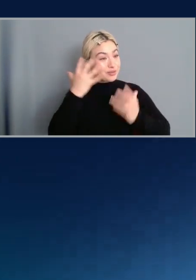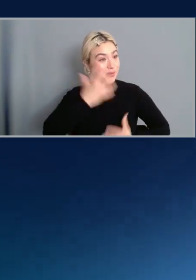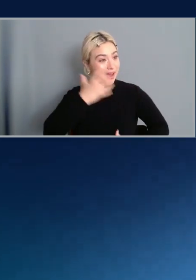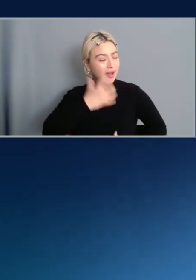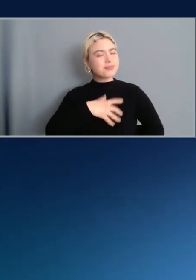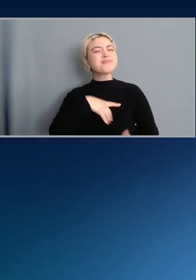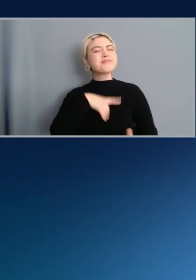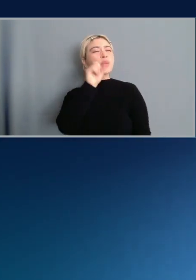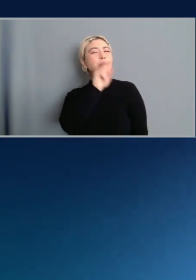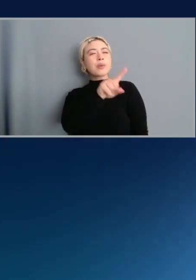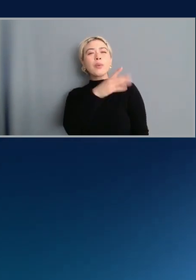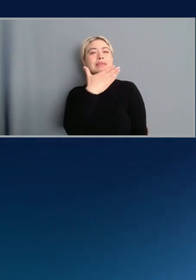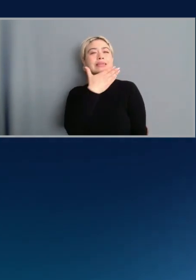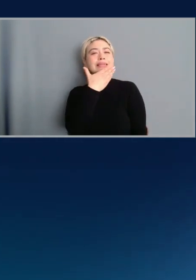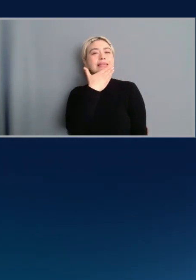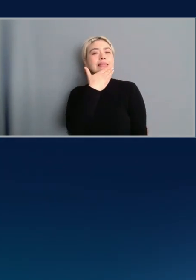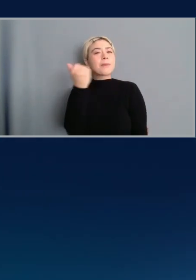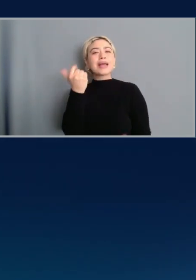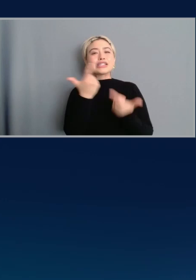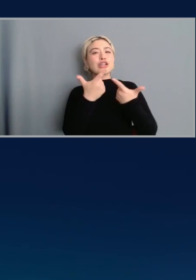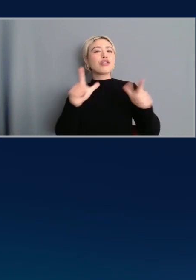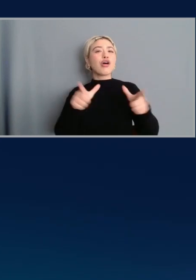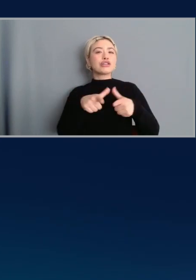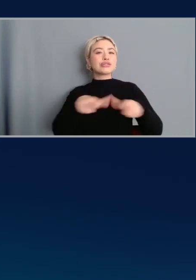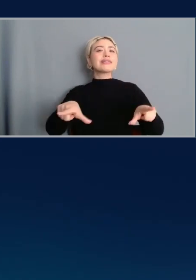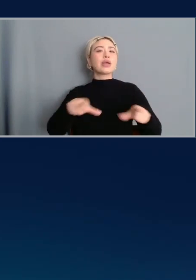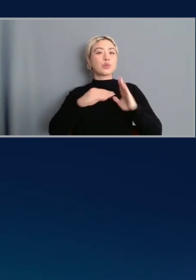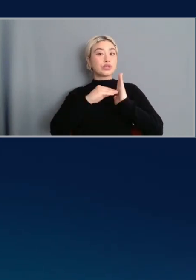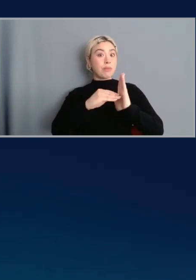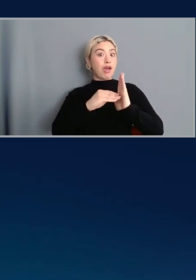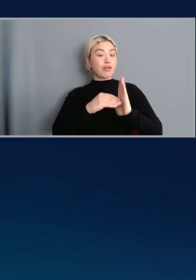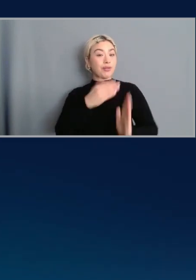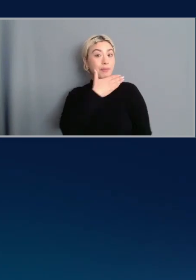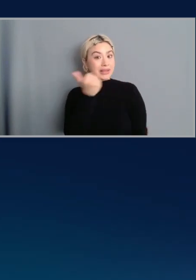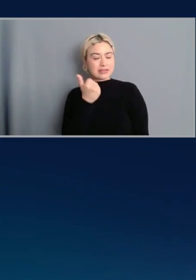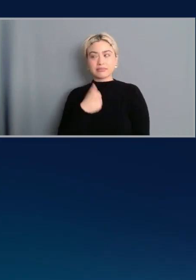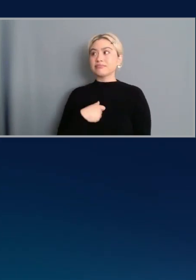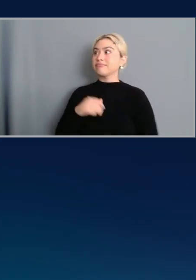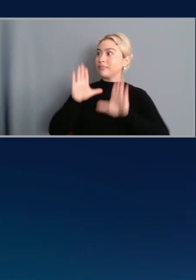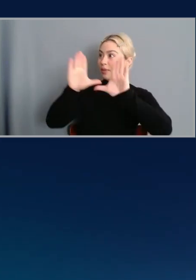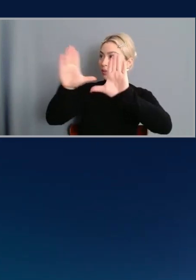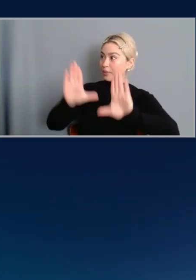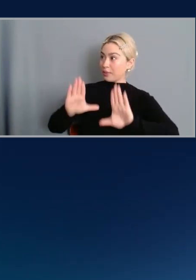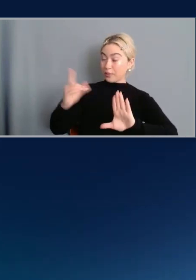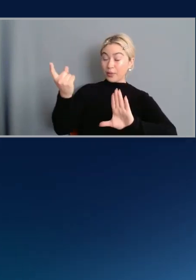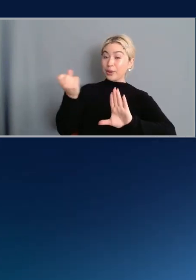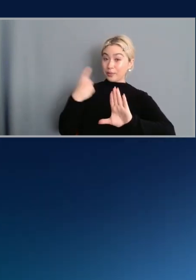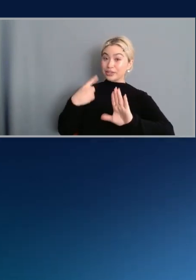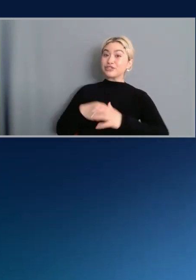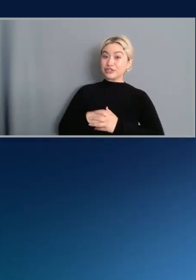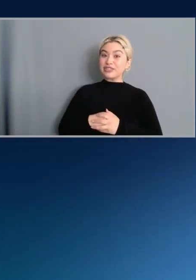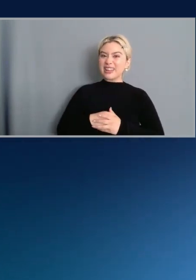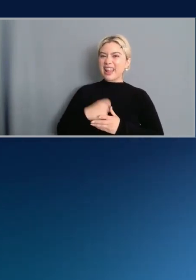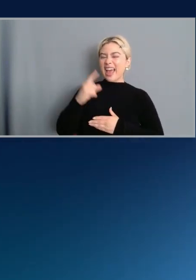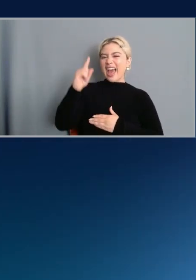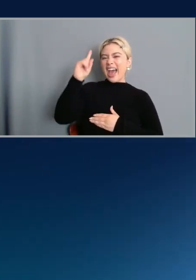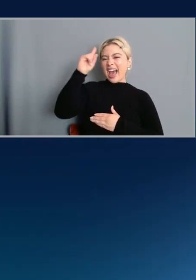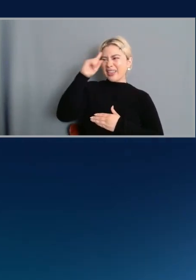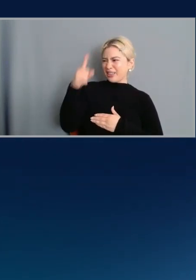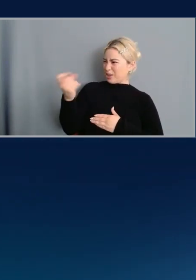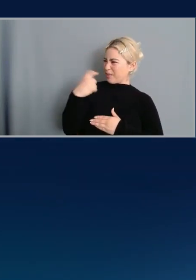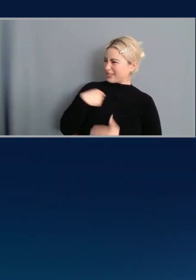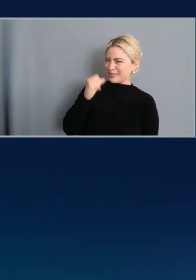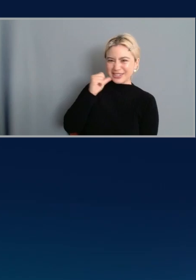question for you. What is the best large language model? That's a very good question. And this is the question that I think you asked me yesterday as well. Yes. I